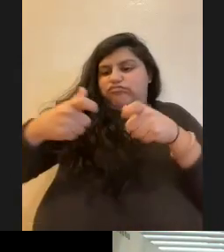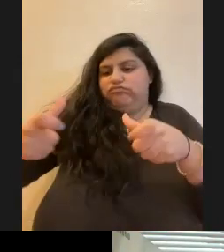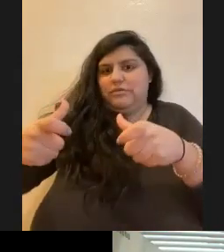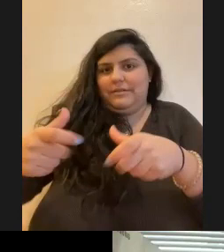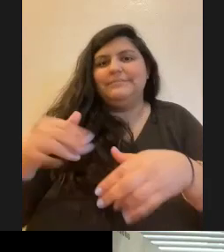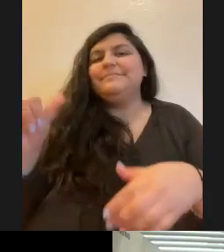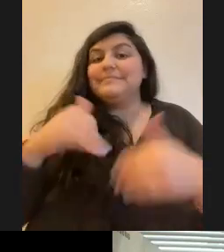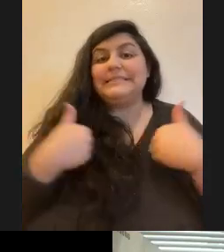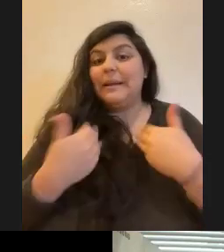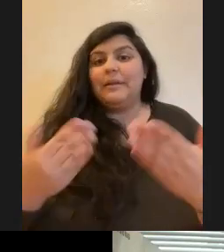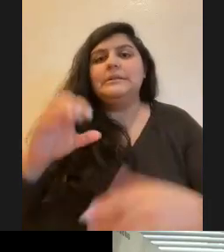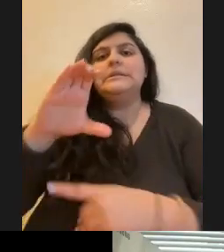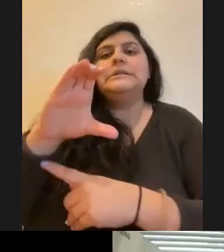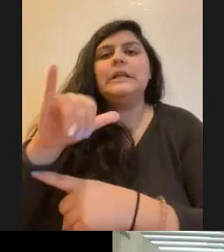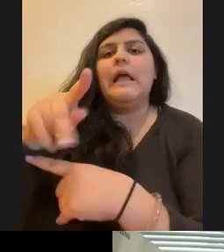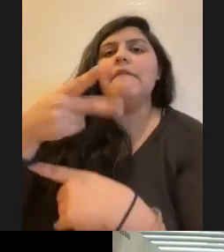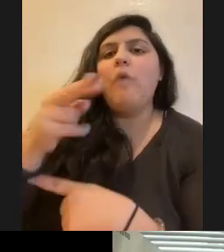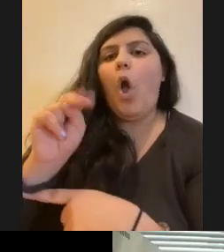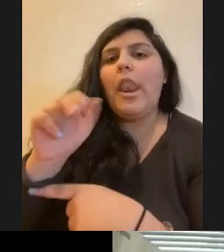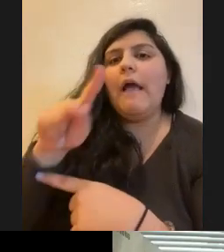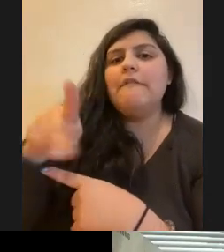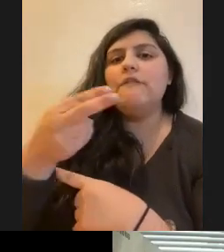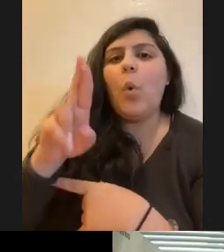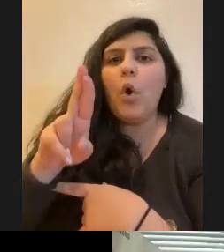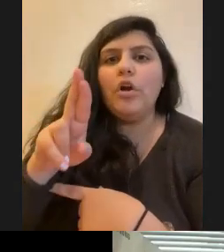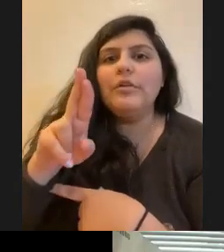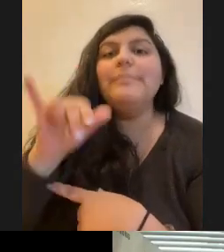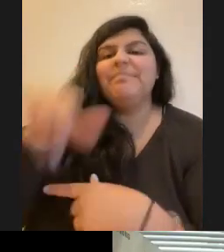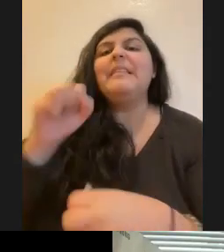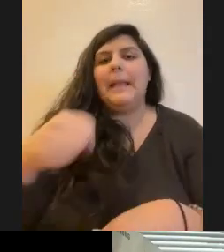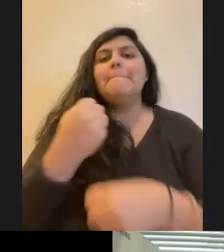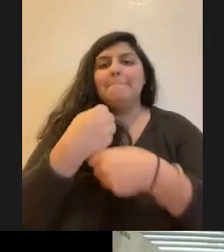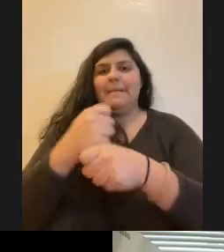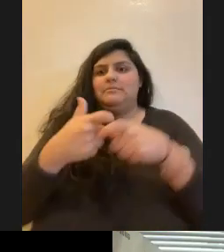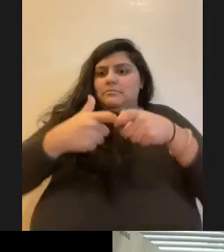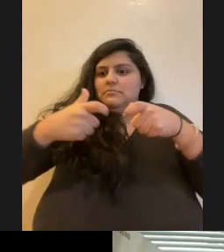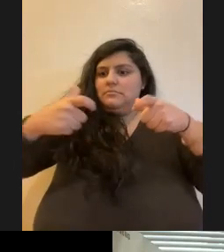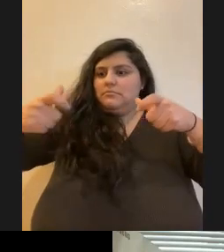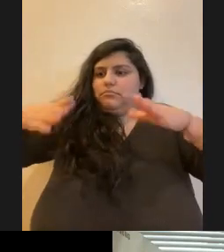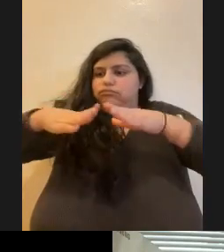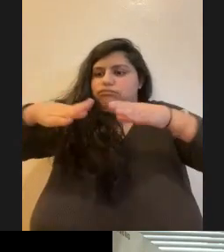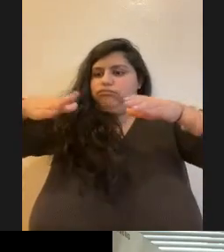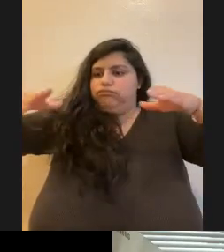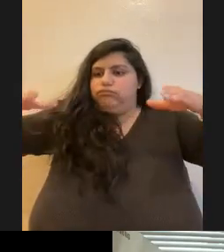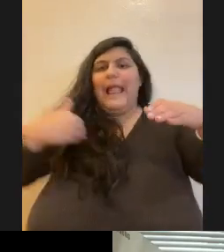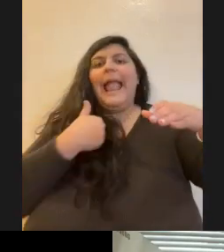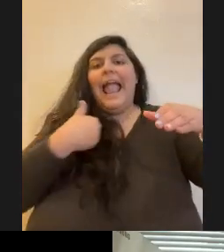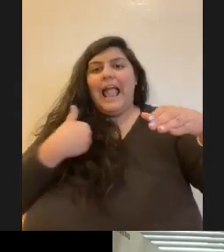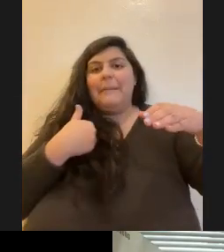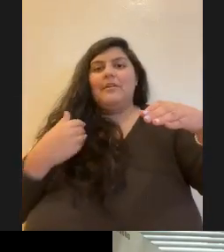called siphonophore that does that. That can create like huge, big animals that also